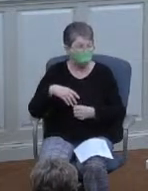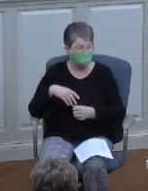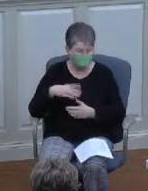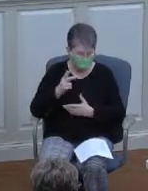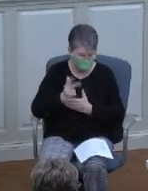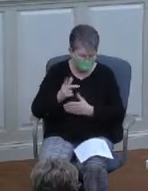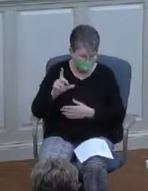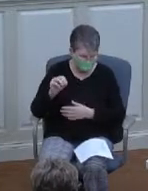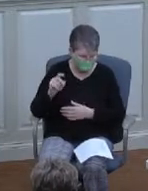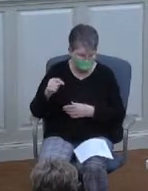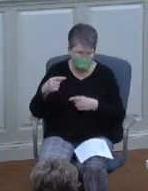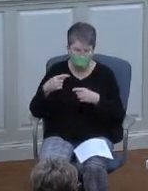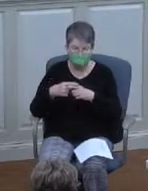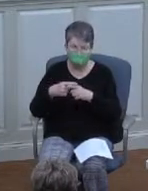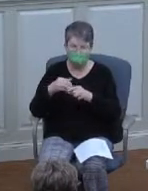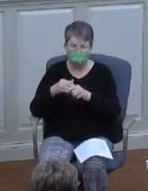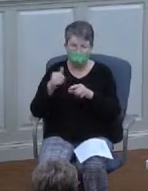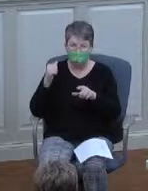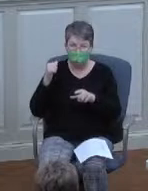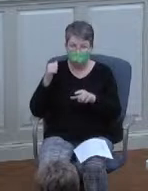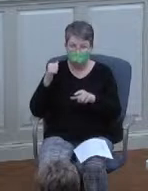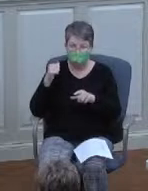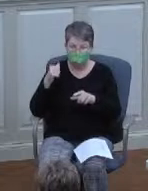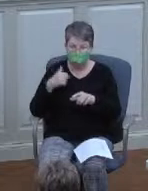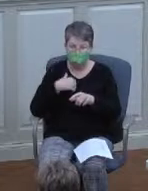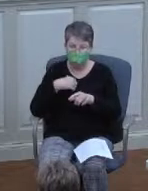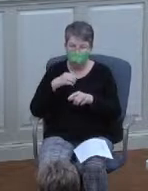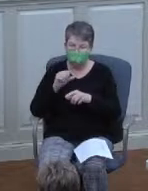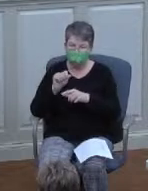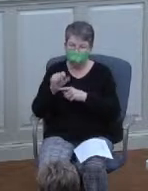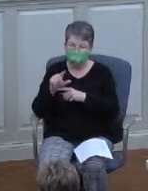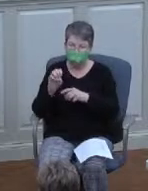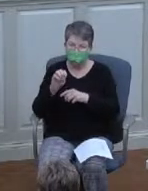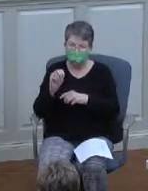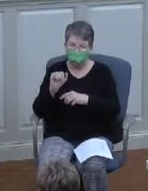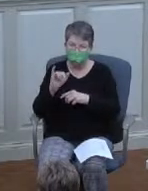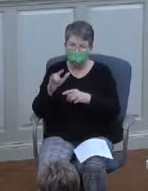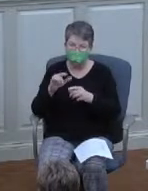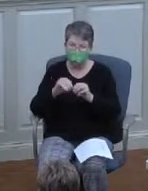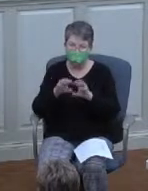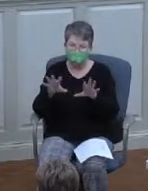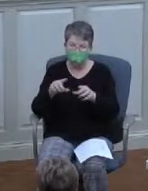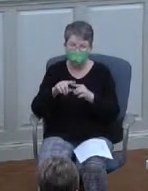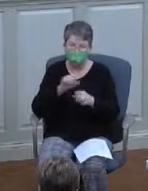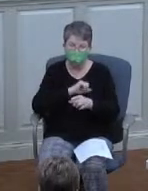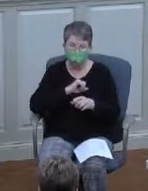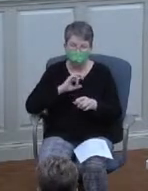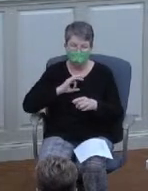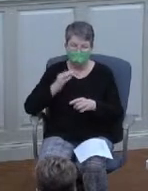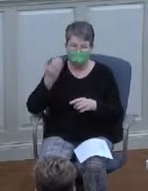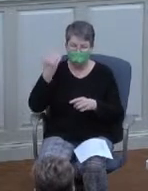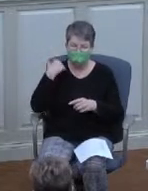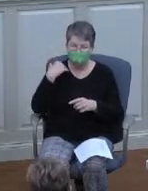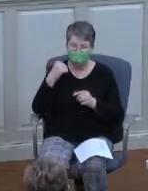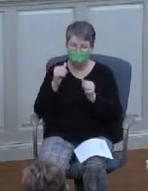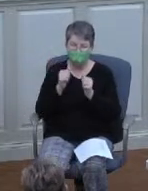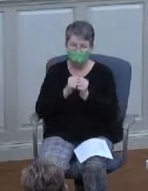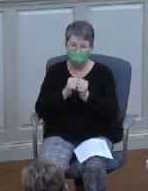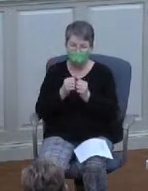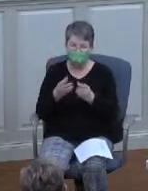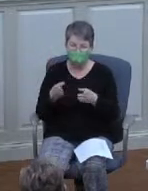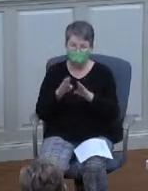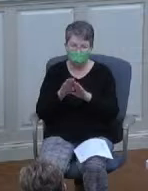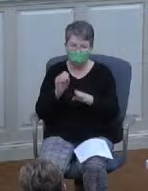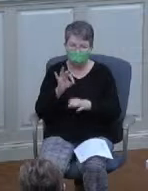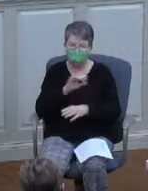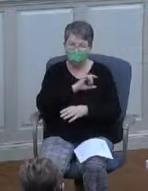Parking lot conflict in the back. We had sent an email out to staff some time back with the closing of the